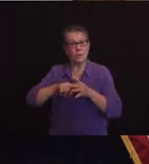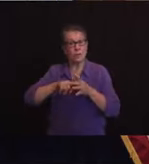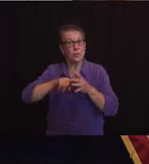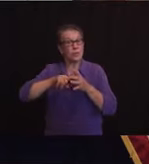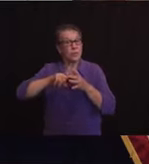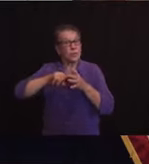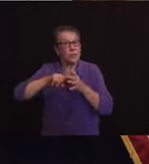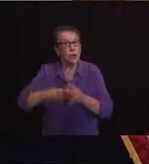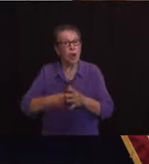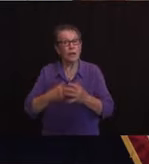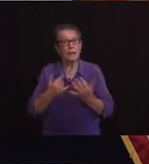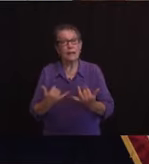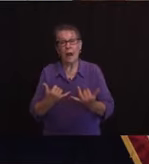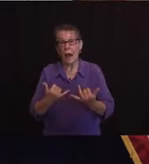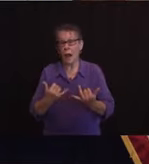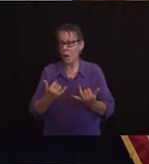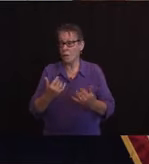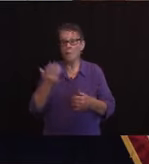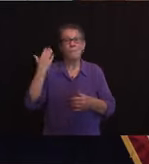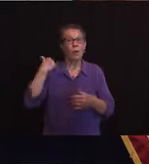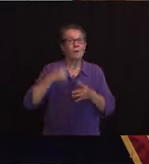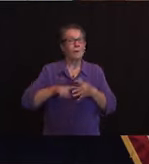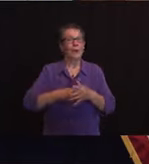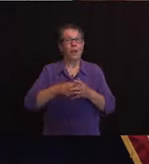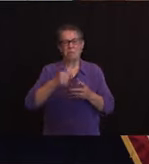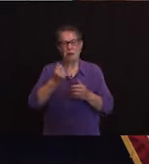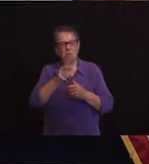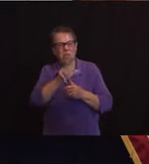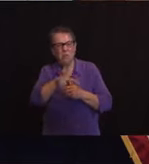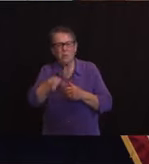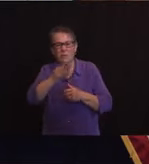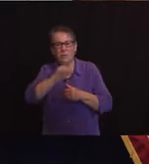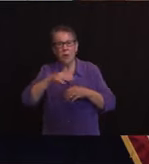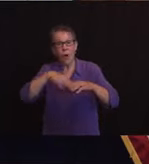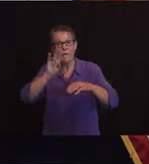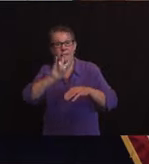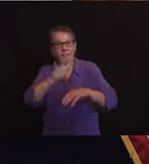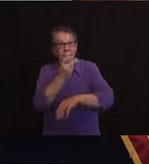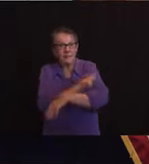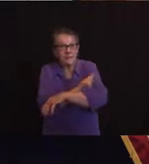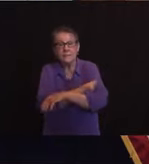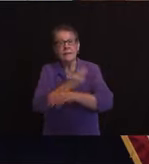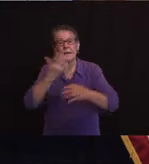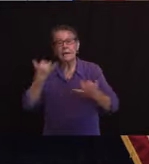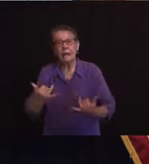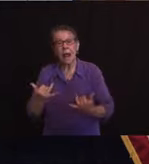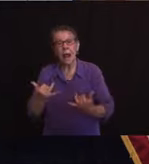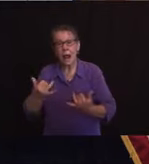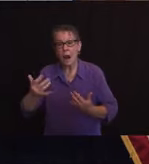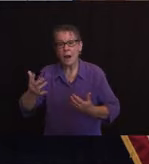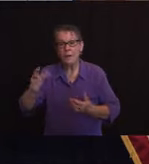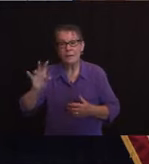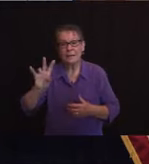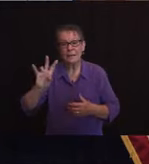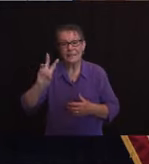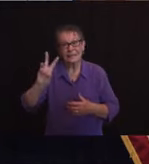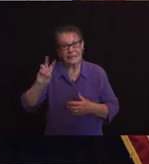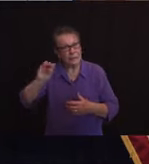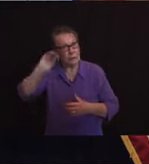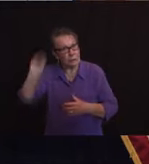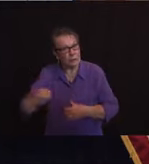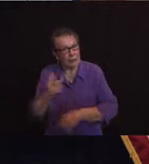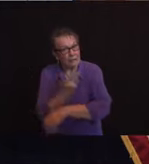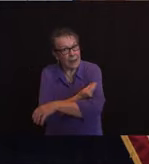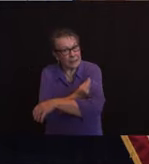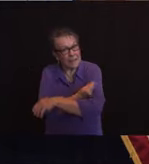I guess you would say, down to 65 and over, and I'm pleased to report on 65 and older, we're at